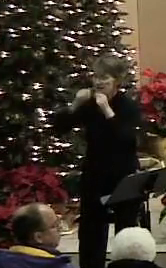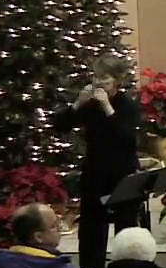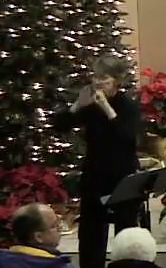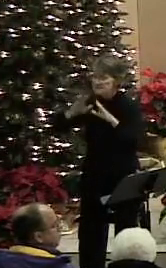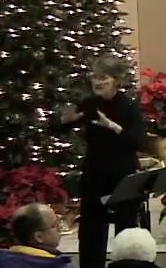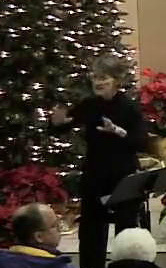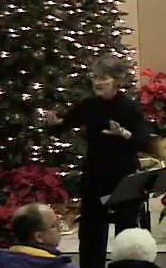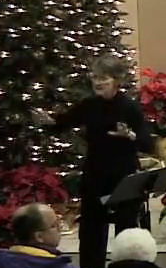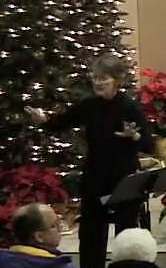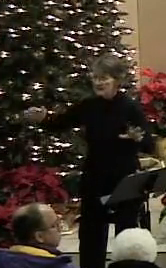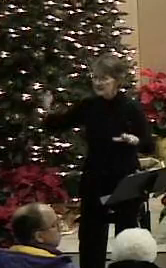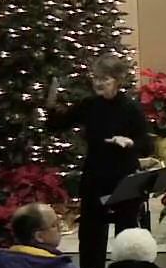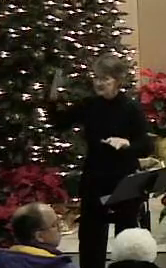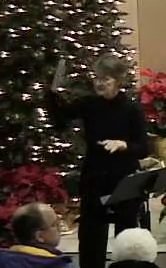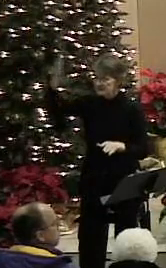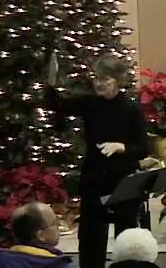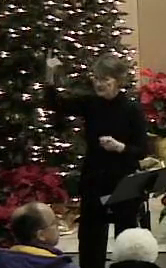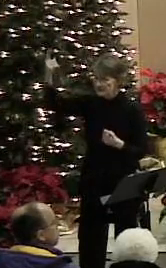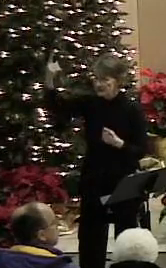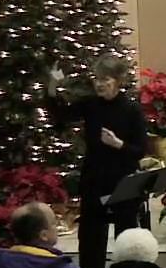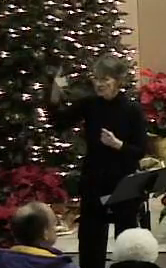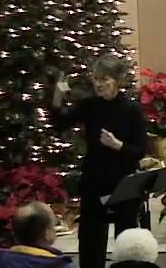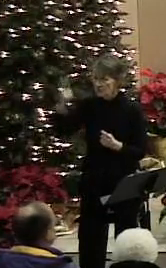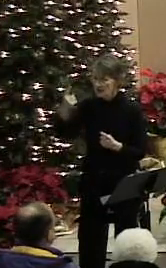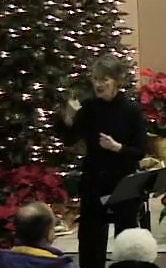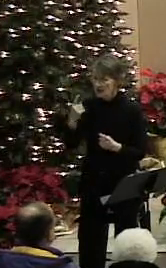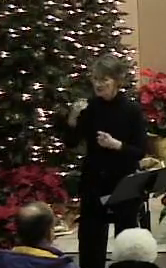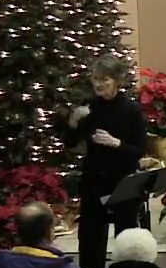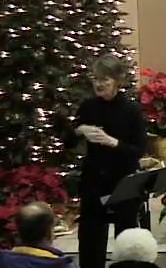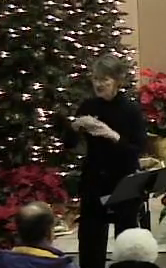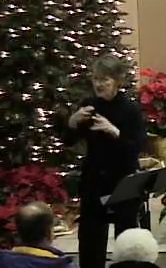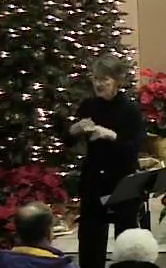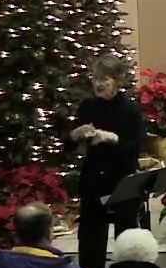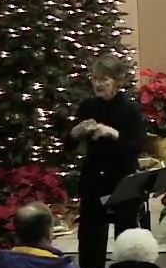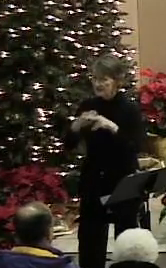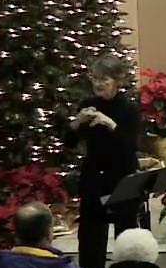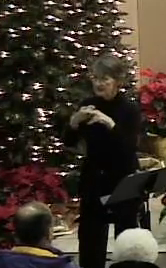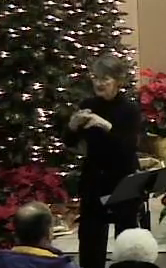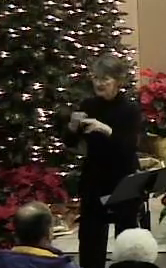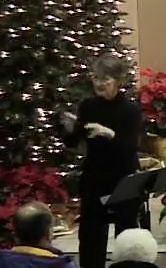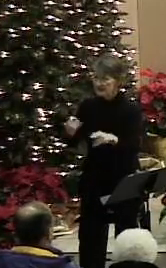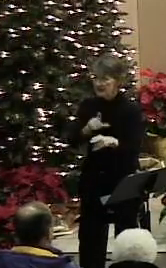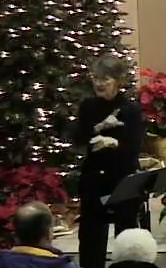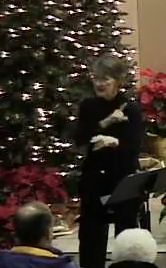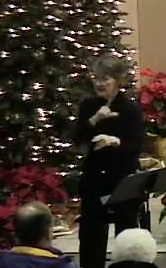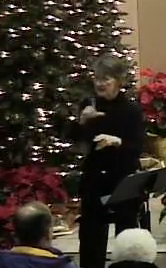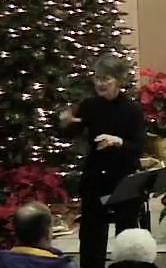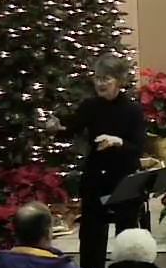Amen.